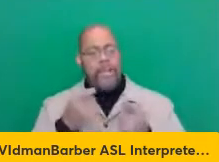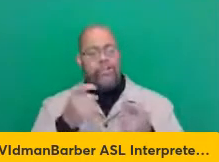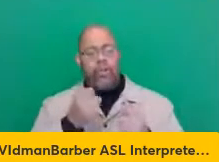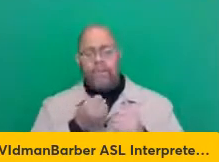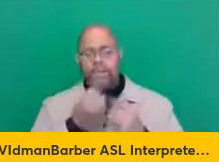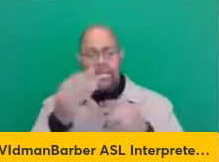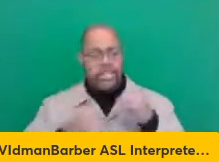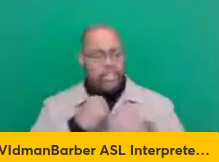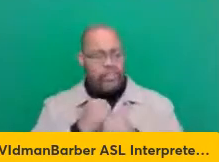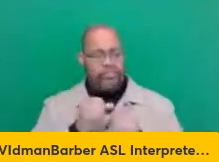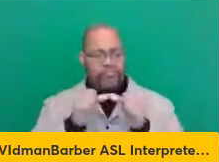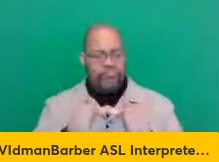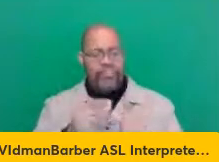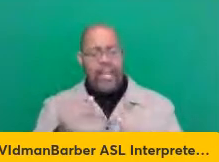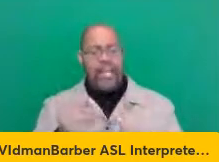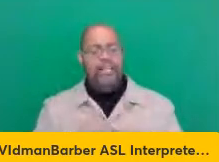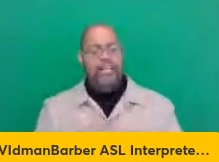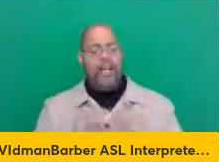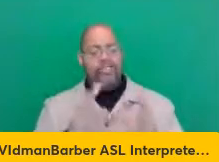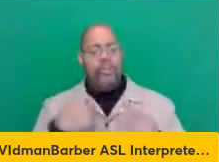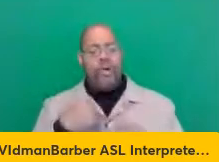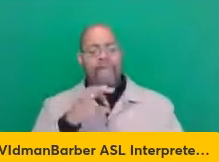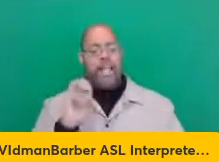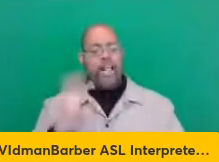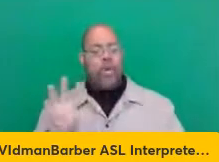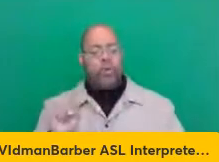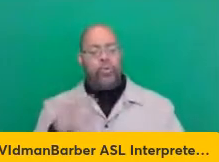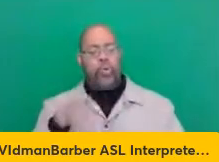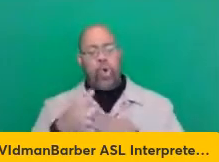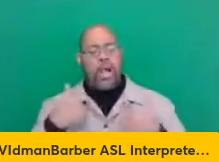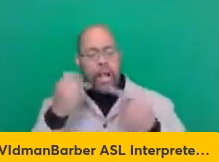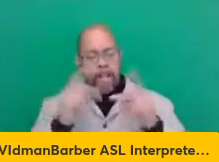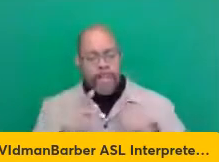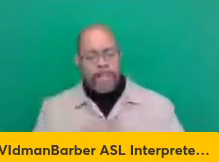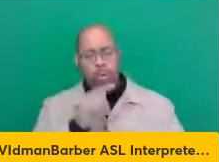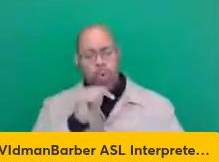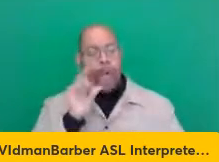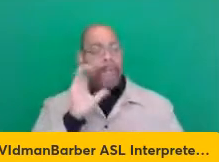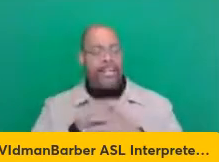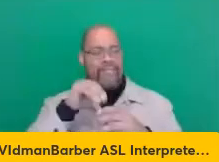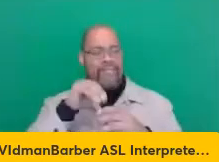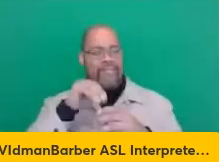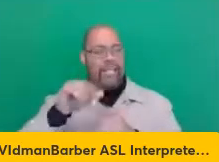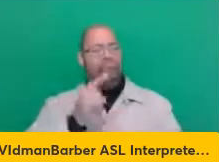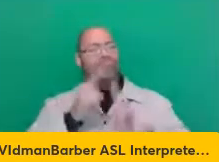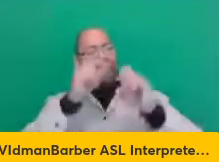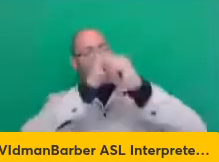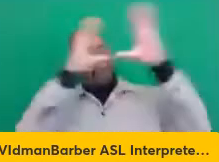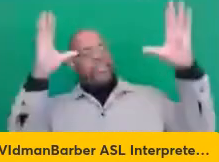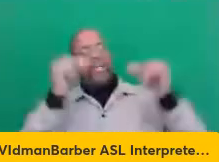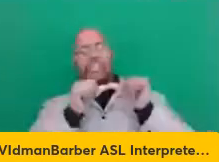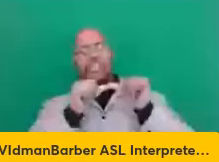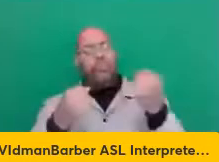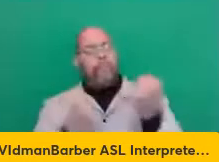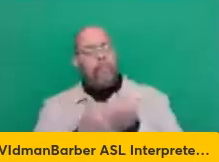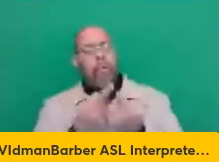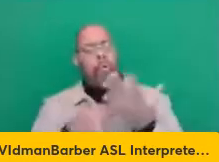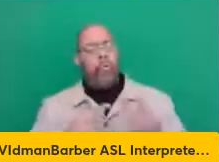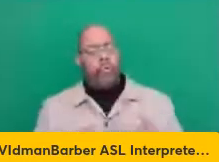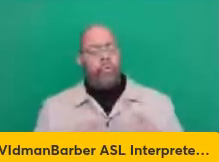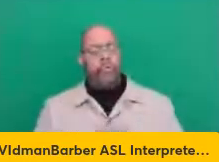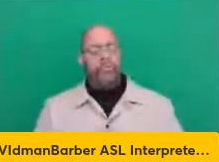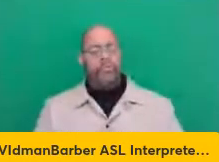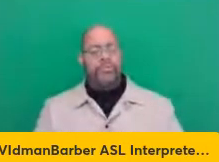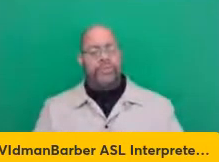years. And of course, our fellows, all the young people who believe in the vision and who continue to support what we do and are